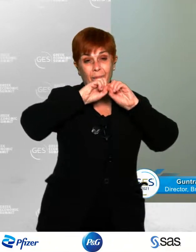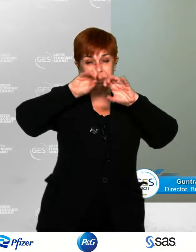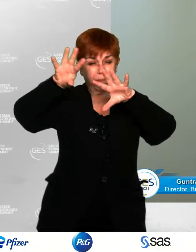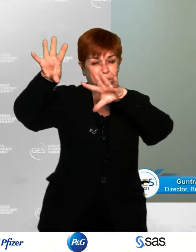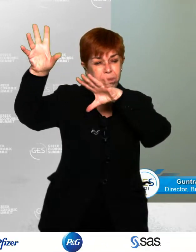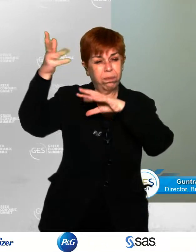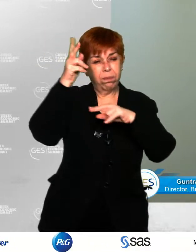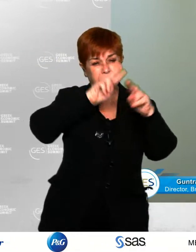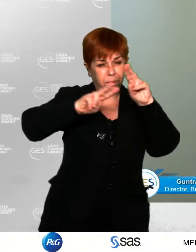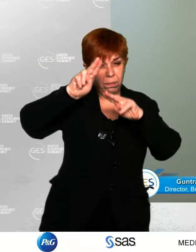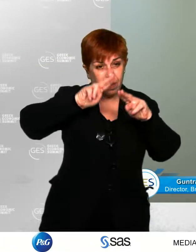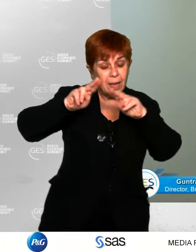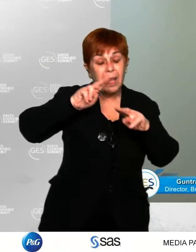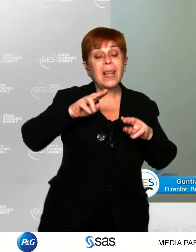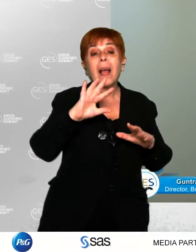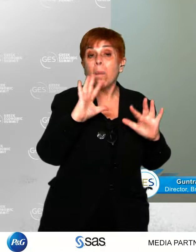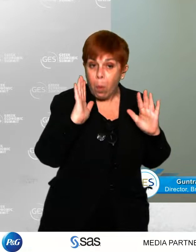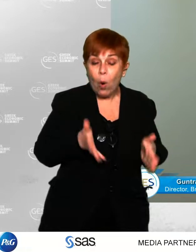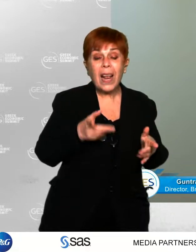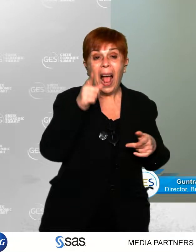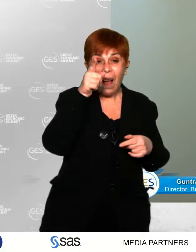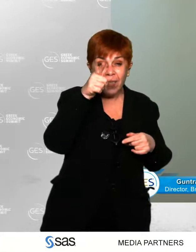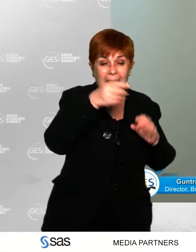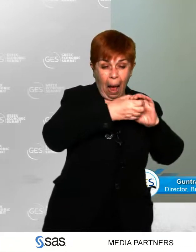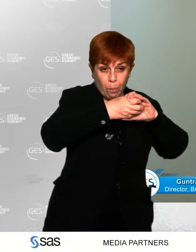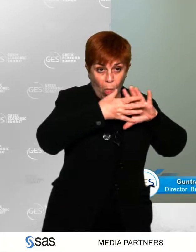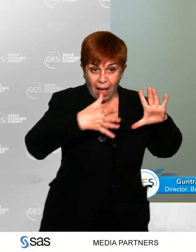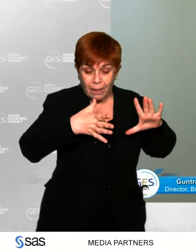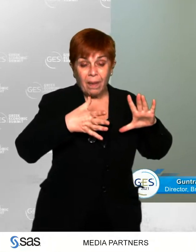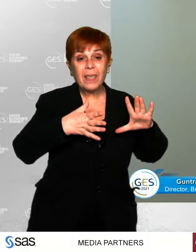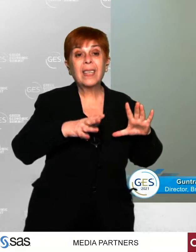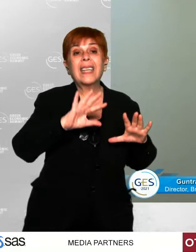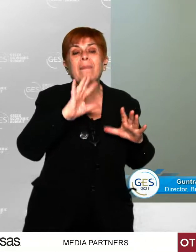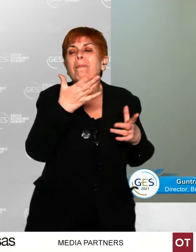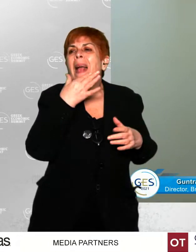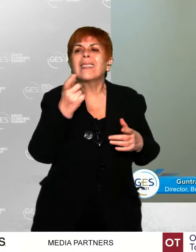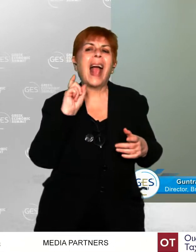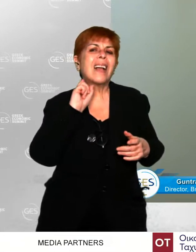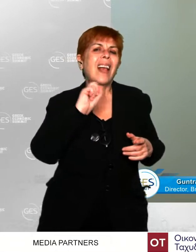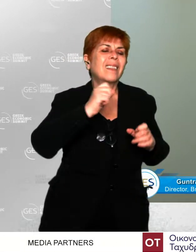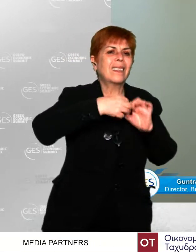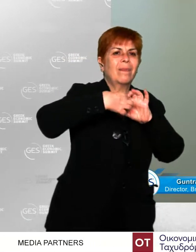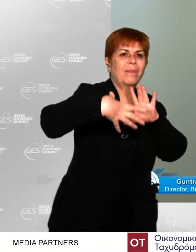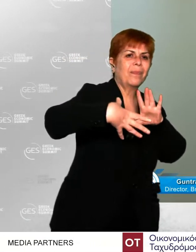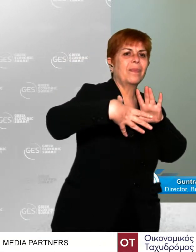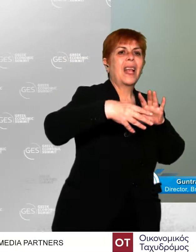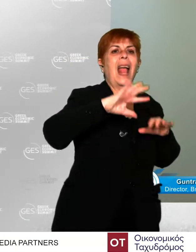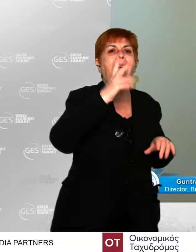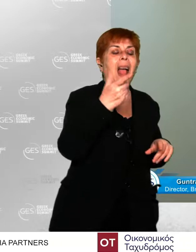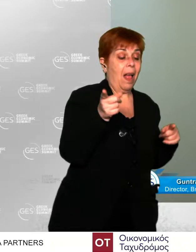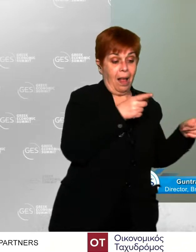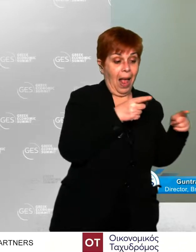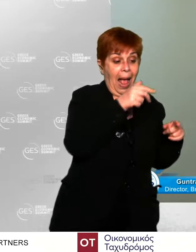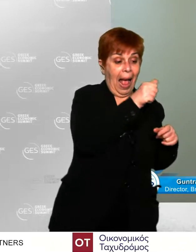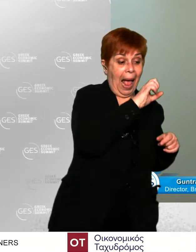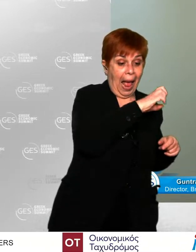question is, can this decoupling between GDP growth on the one hand and emissions,